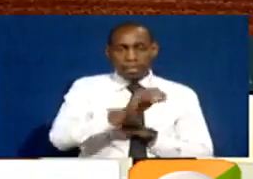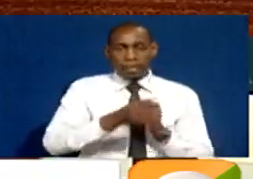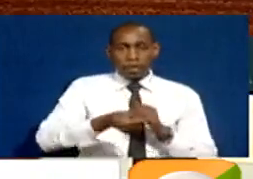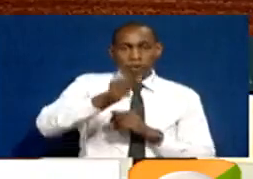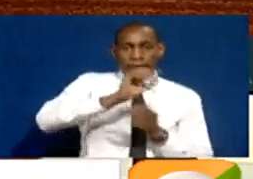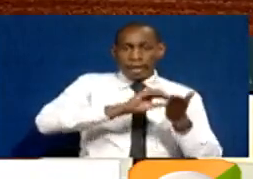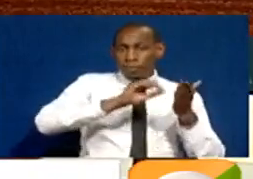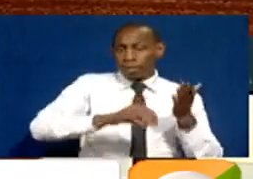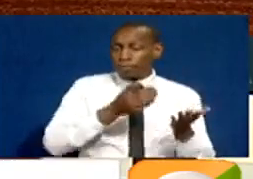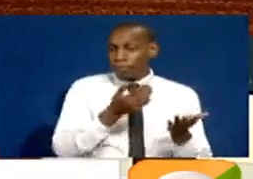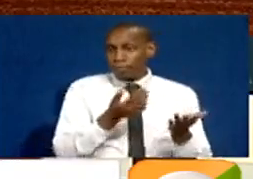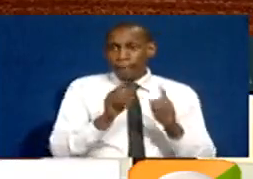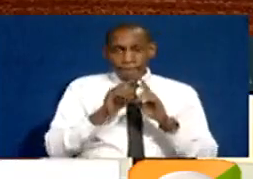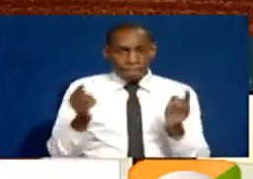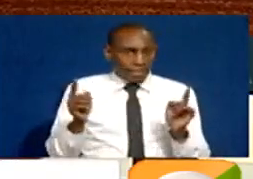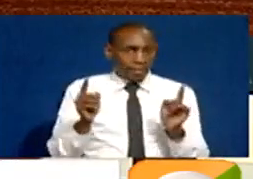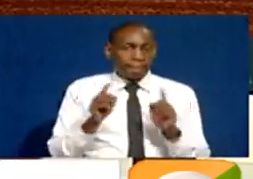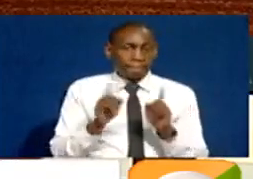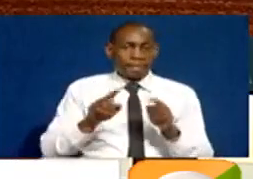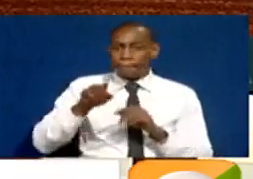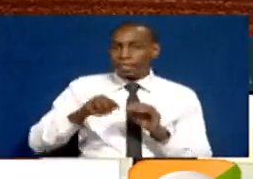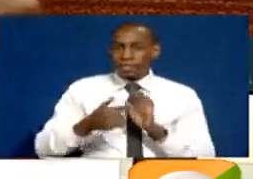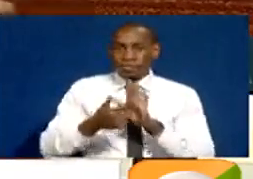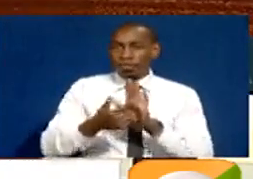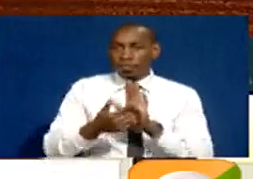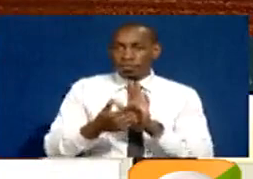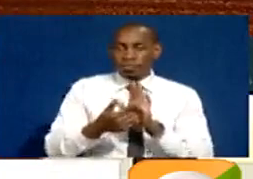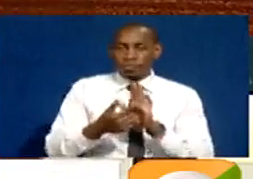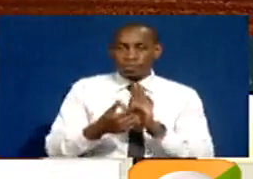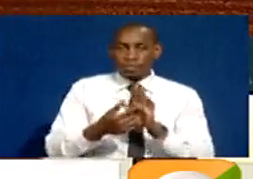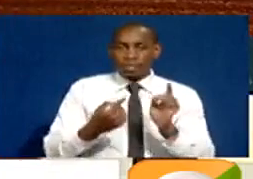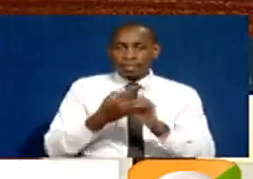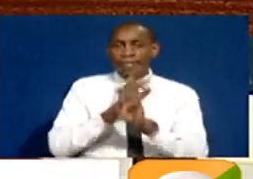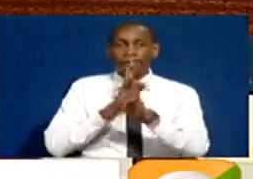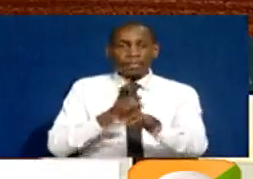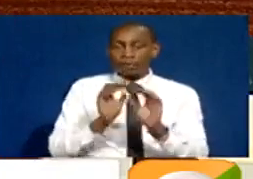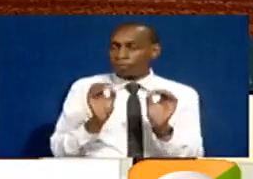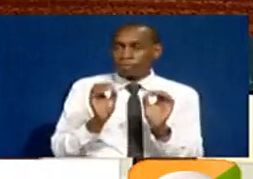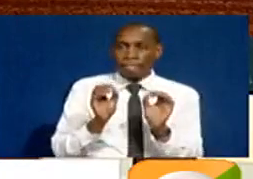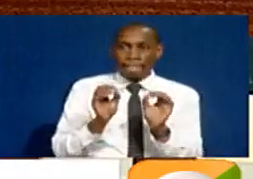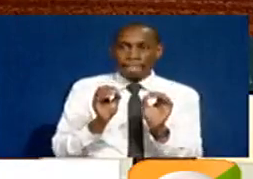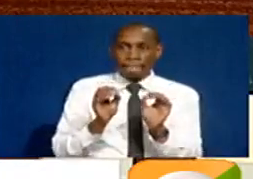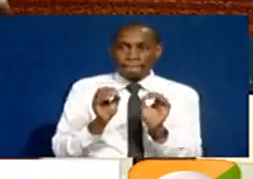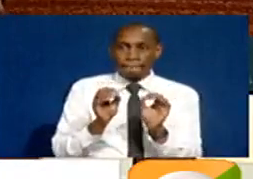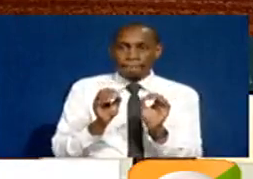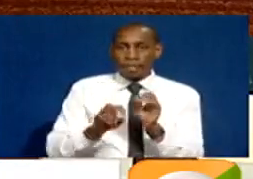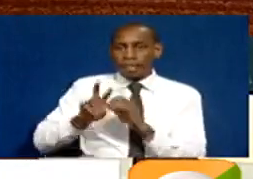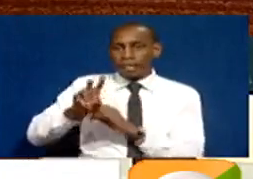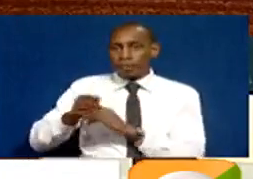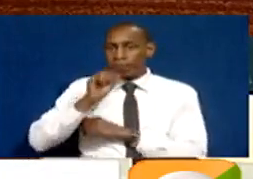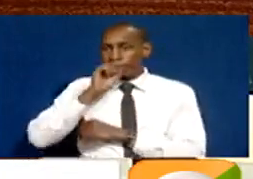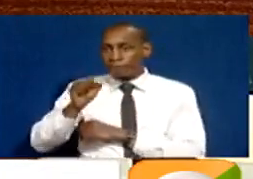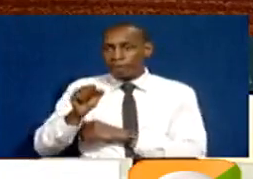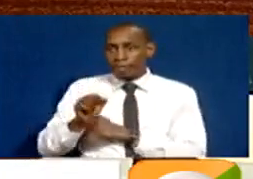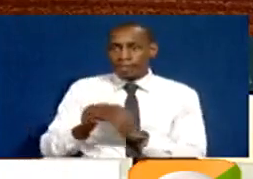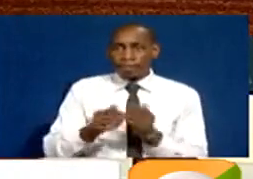minus. But it may not necessarily give you a lot of different results from a 2,500